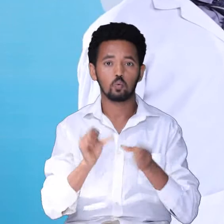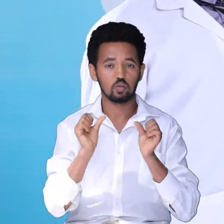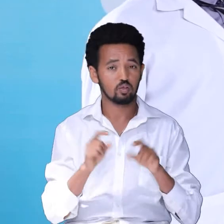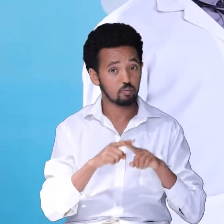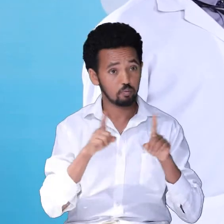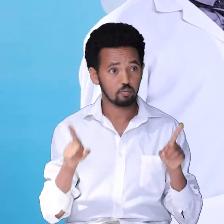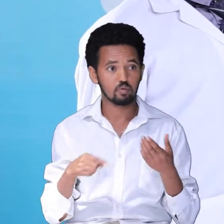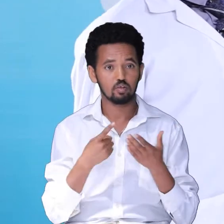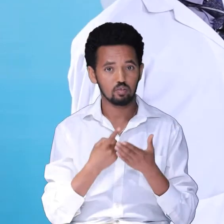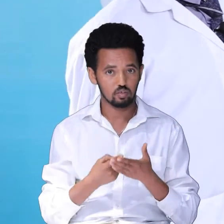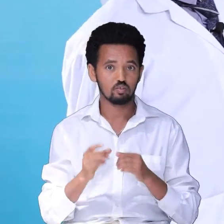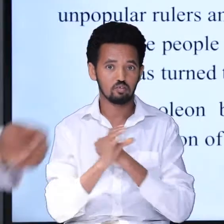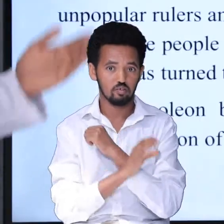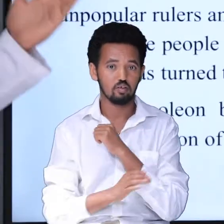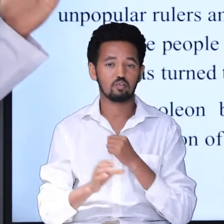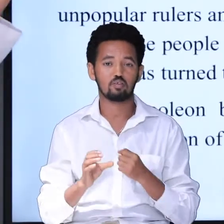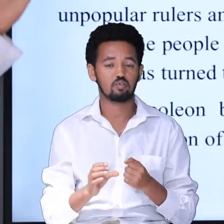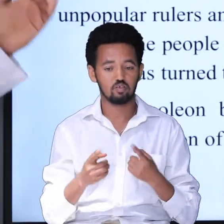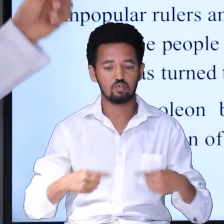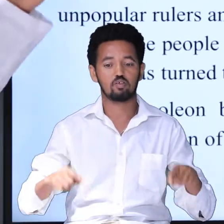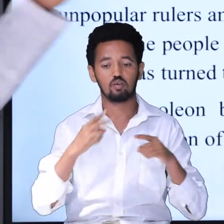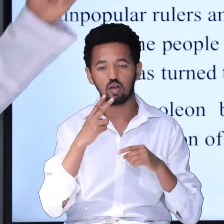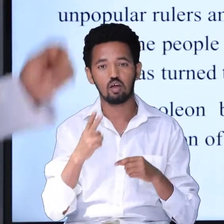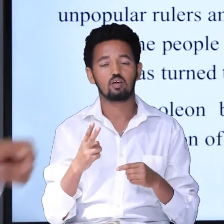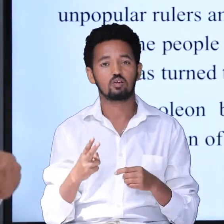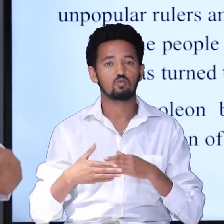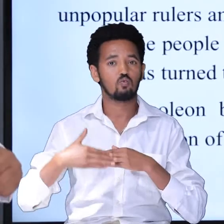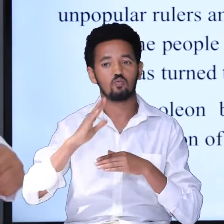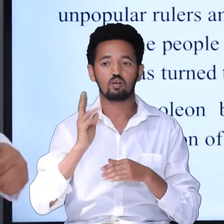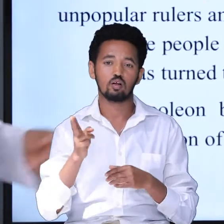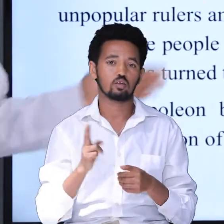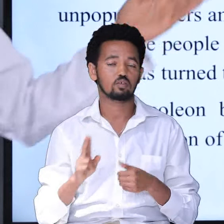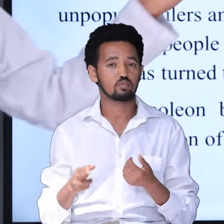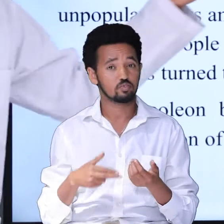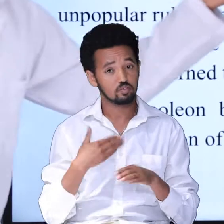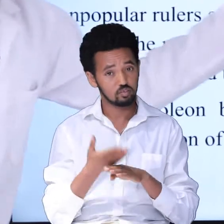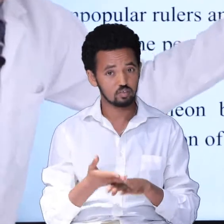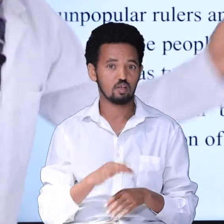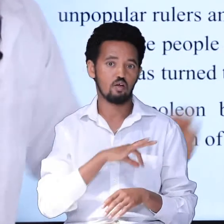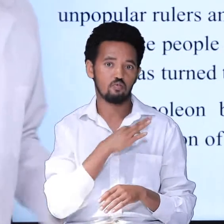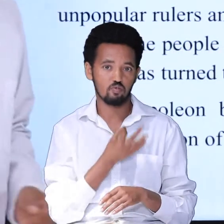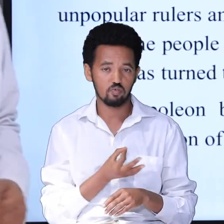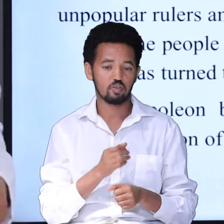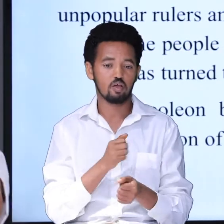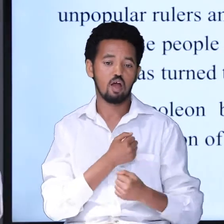the population of the countries he had overrun. At that time, the French armies had been welcomed as